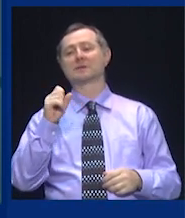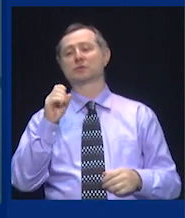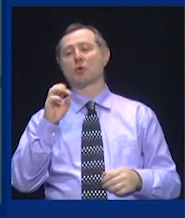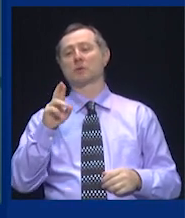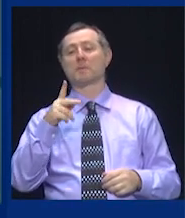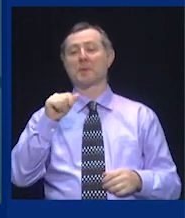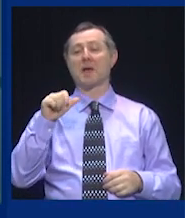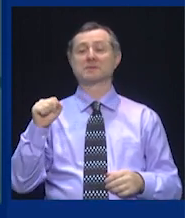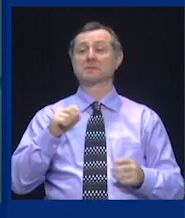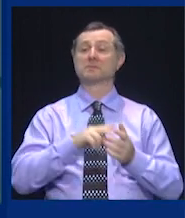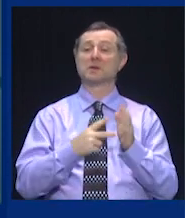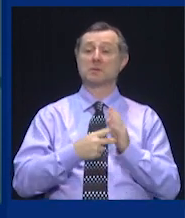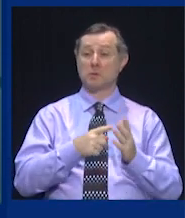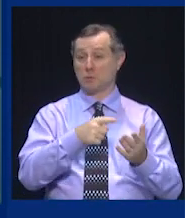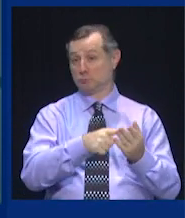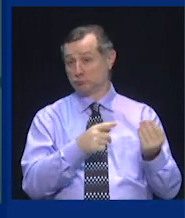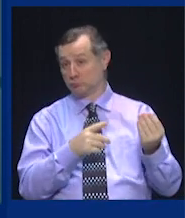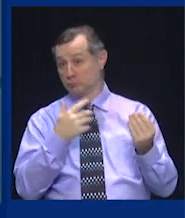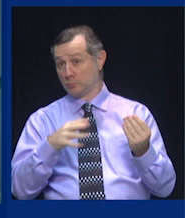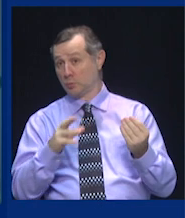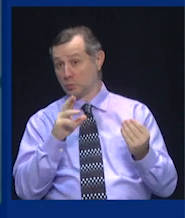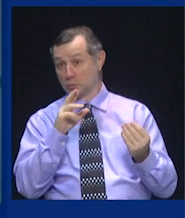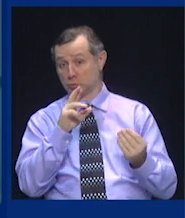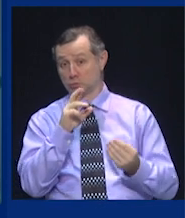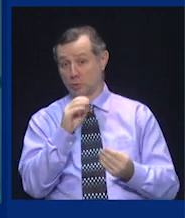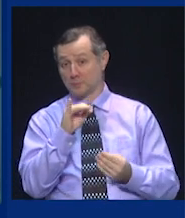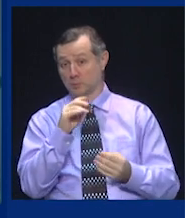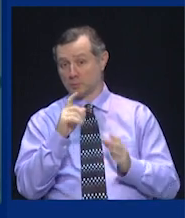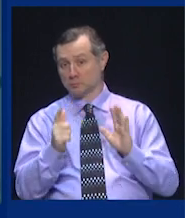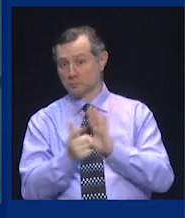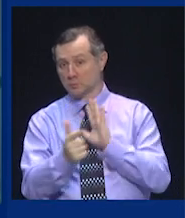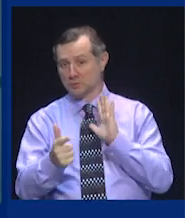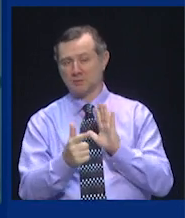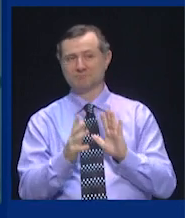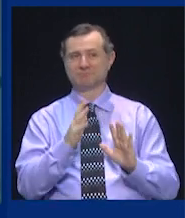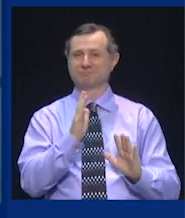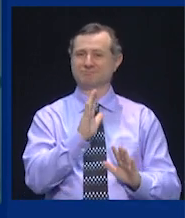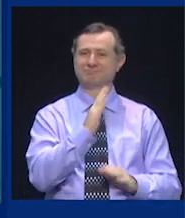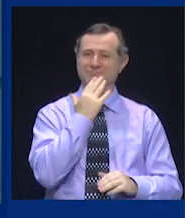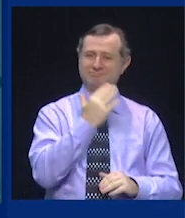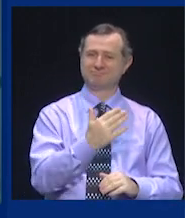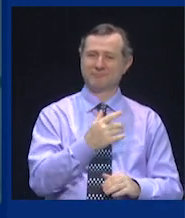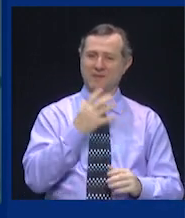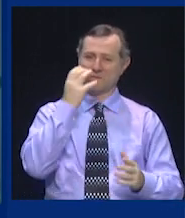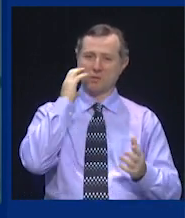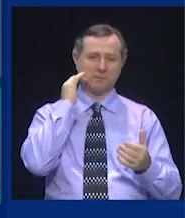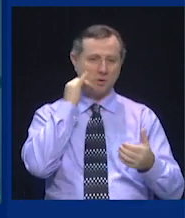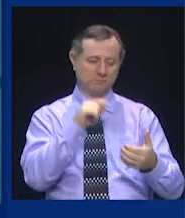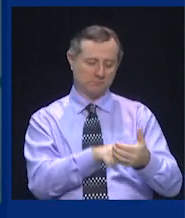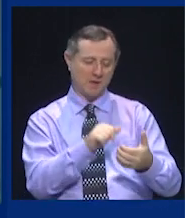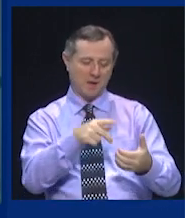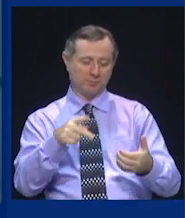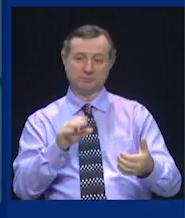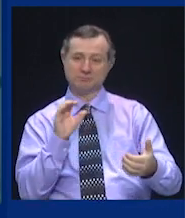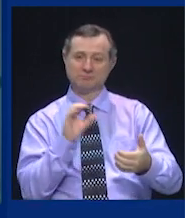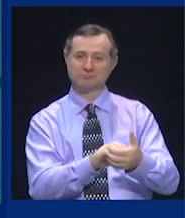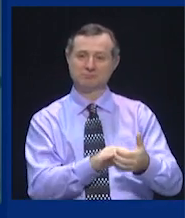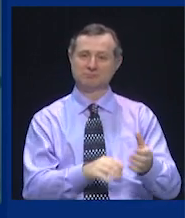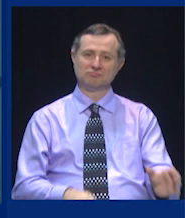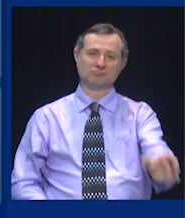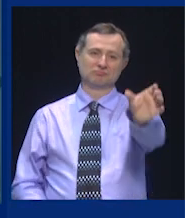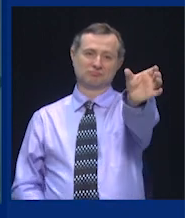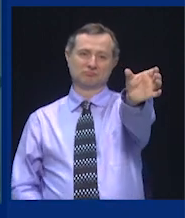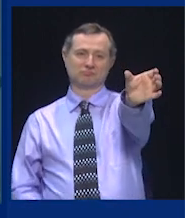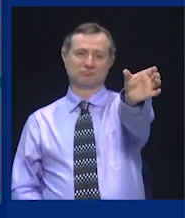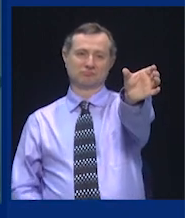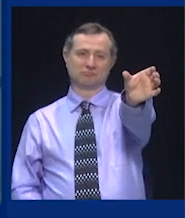reality. We have passes. They're on apps. They're on phones. It's very simple. You can operate a restaurant and just